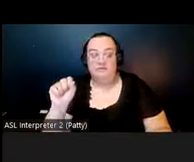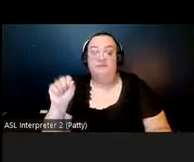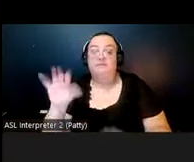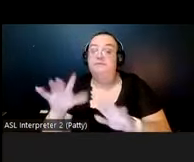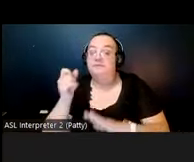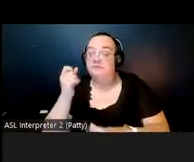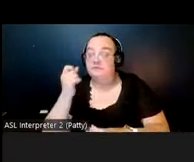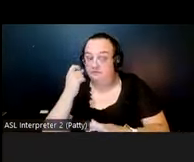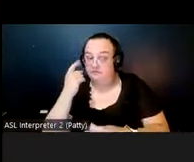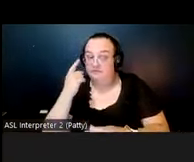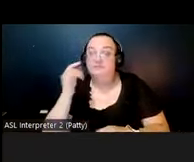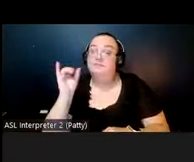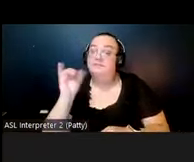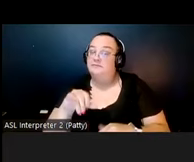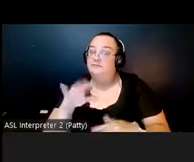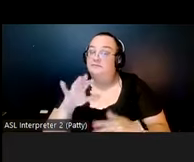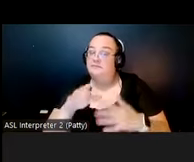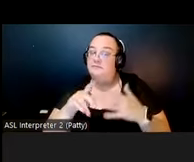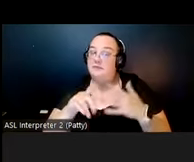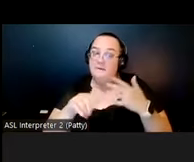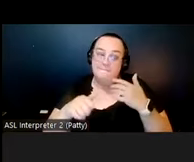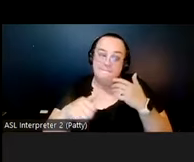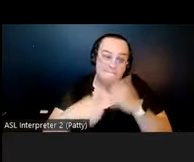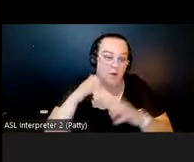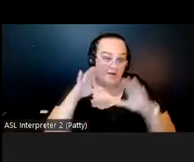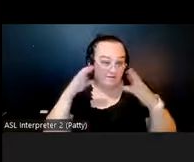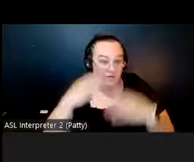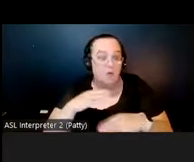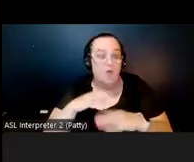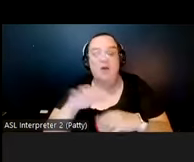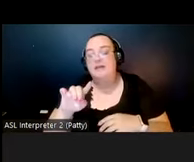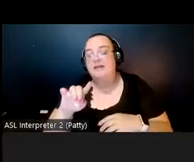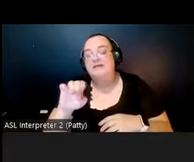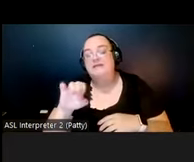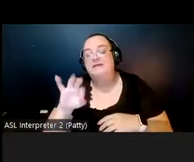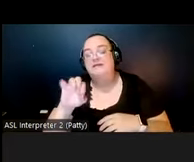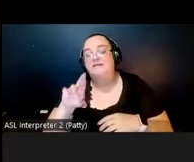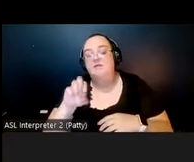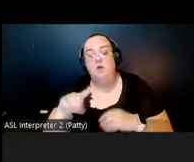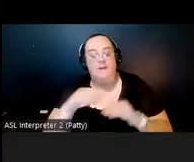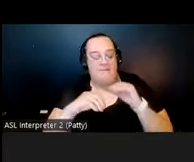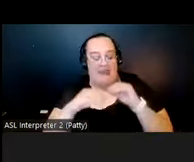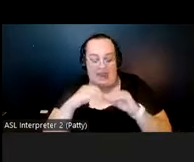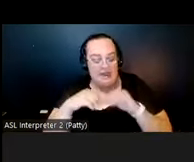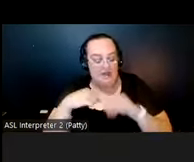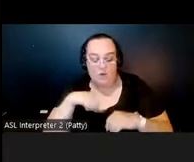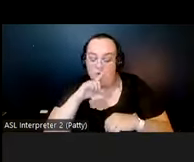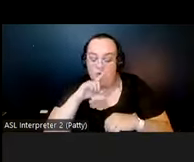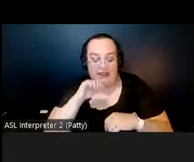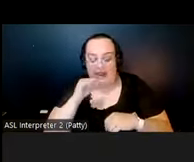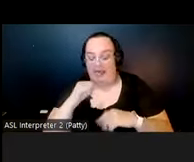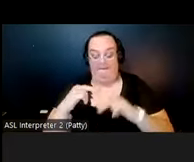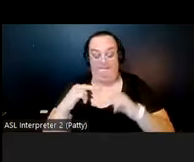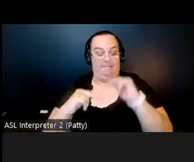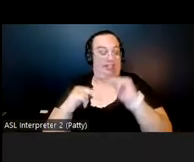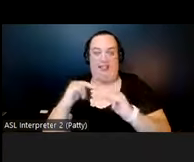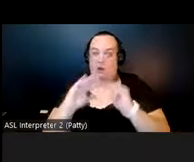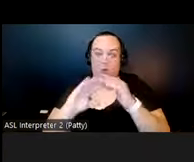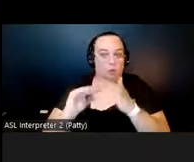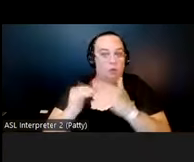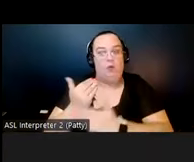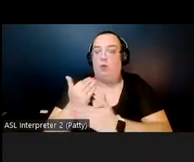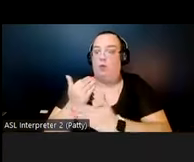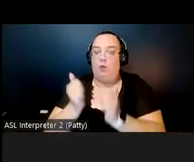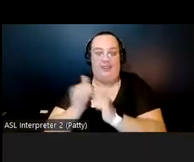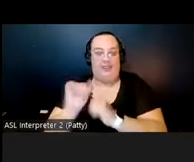this has been primarily directed towards deferred maintenance. We're not really building new assets with